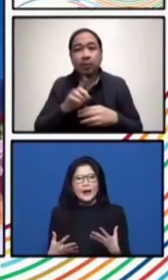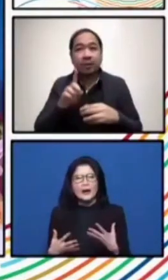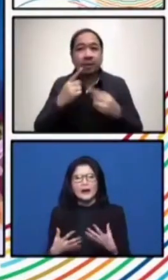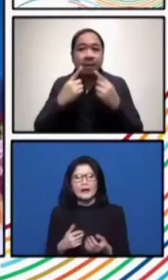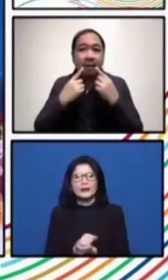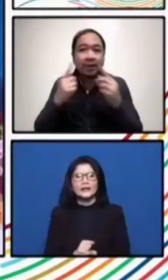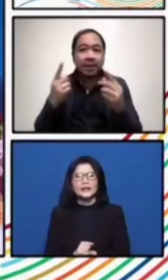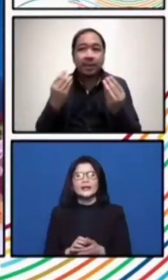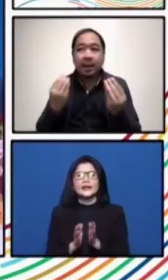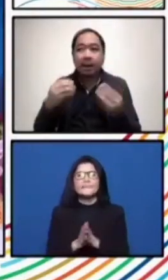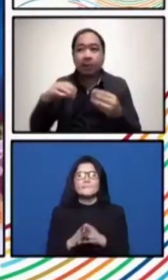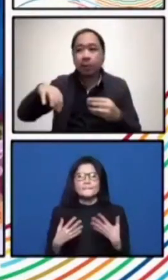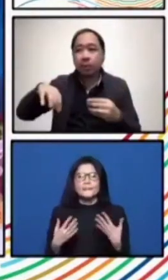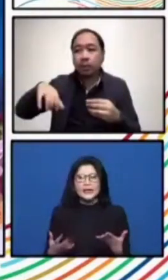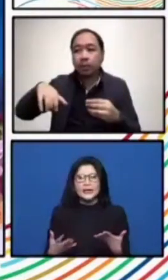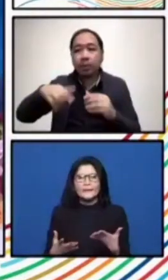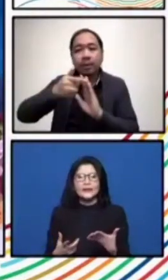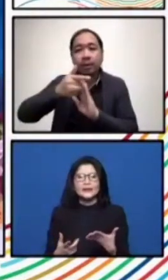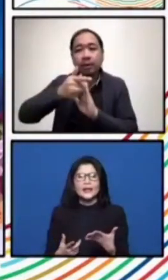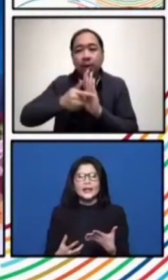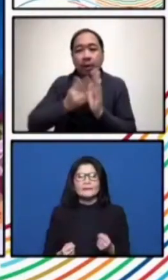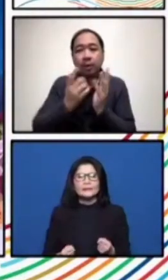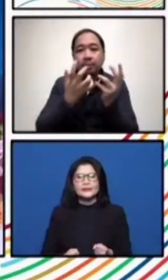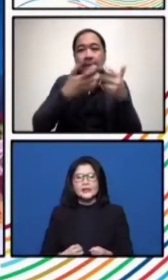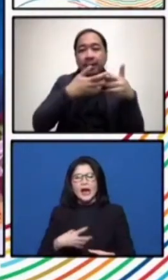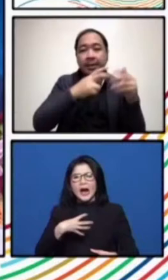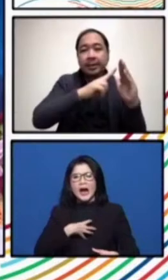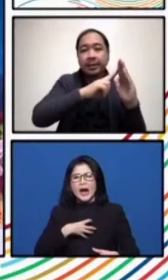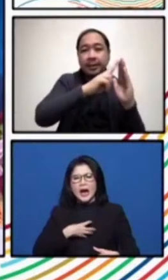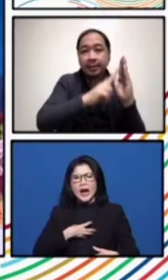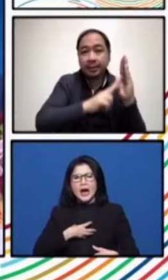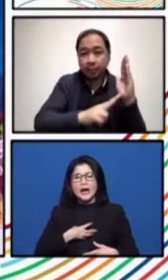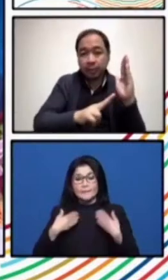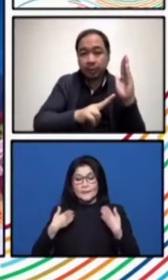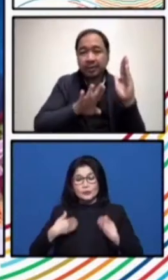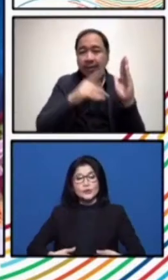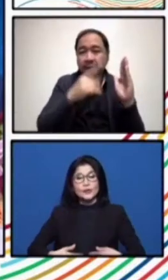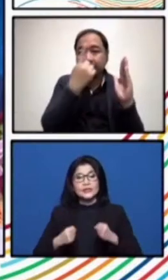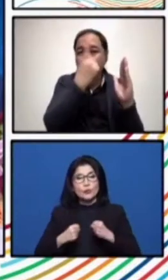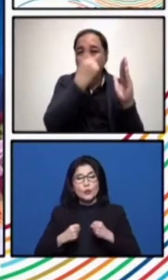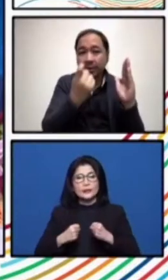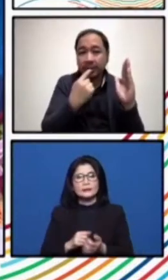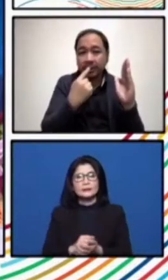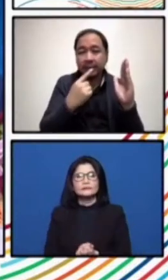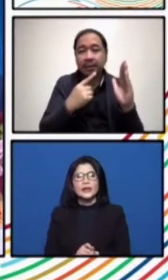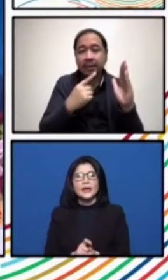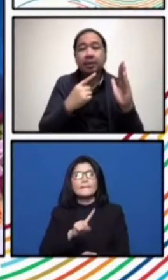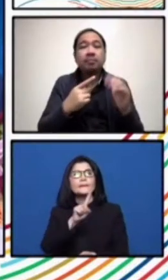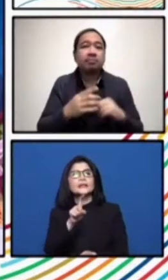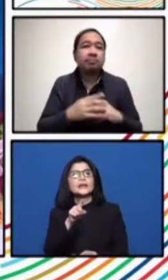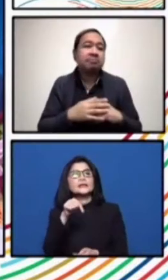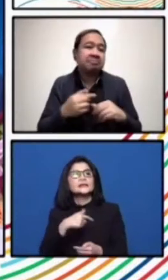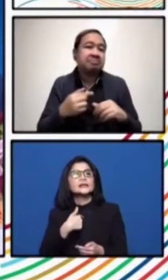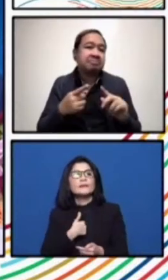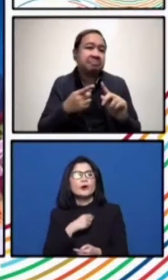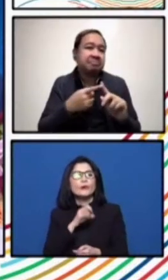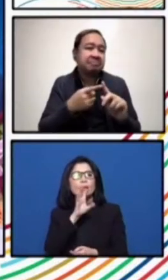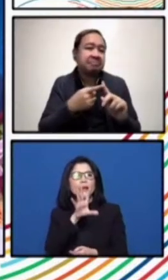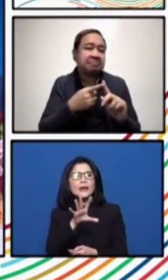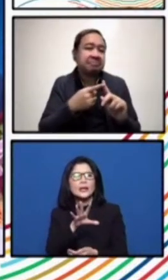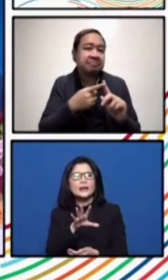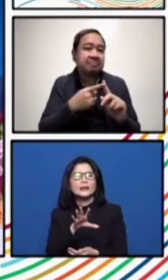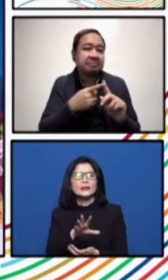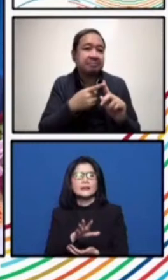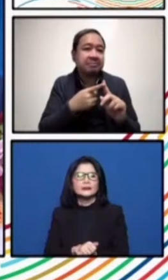legislation with the convention about this question first I would like to stress that the primary